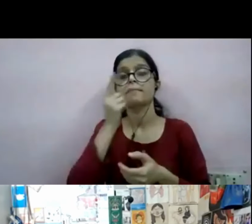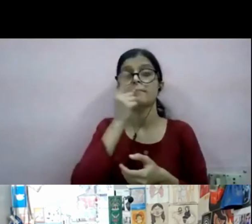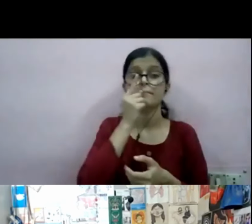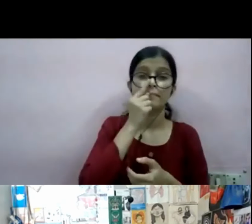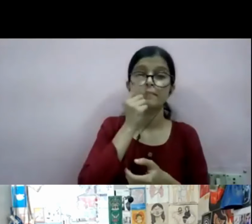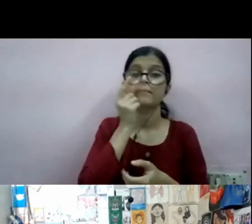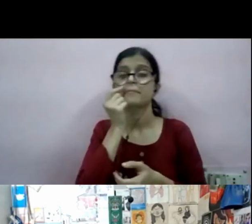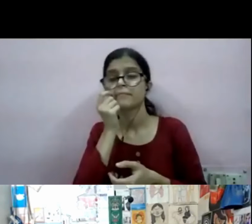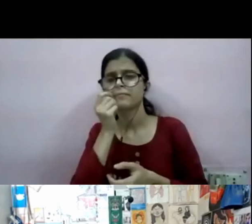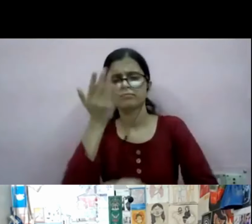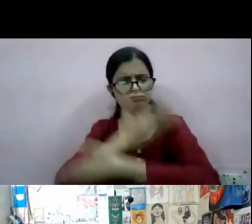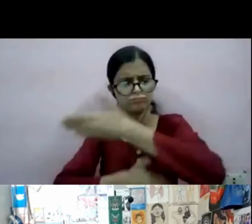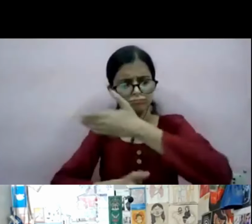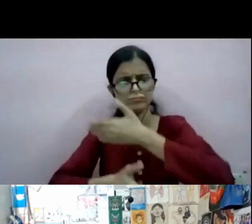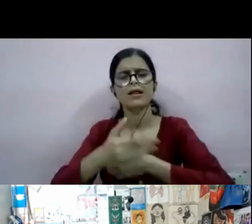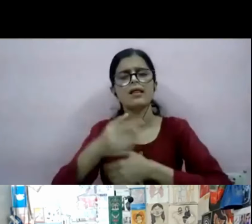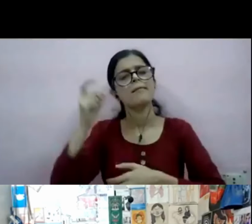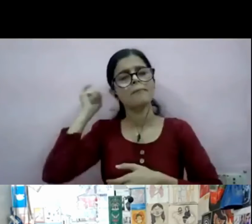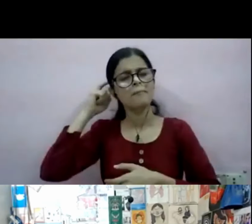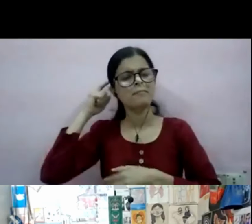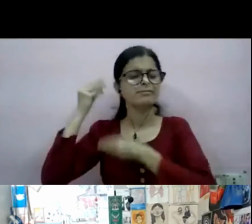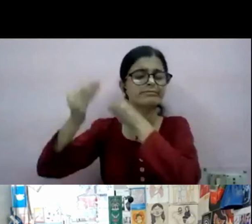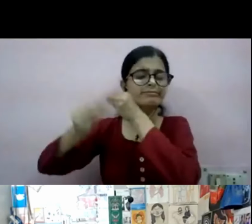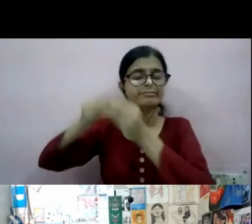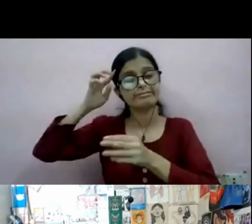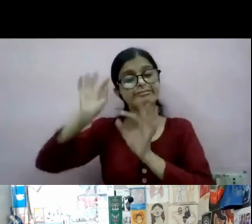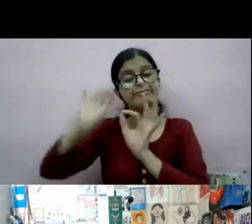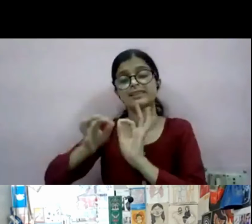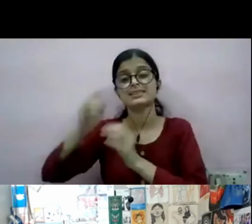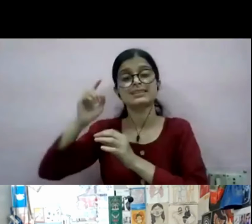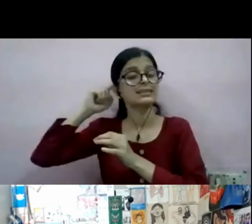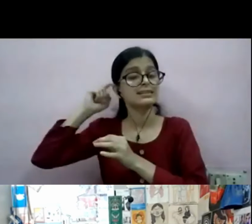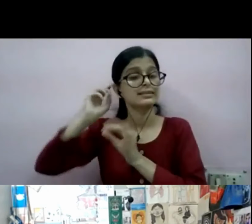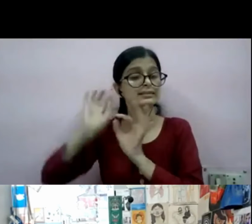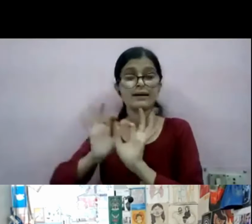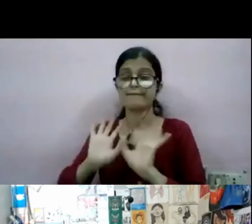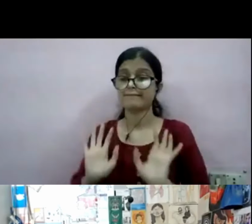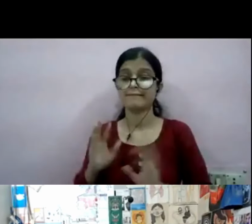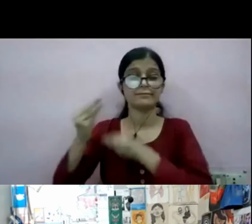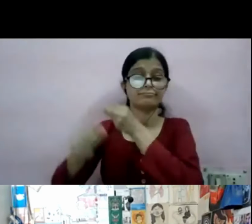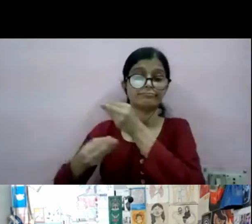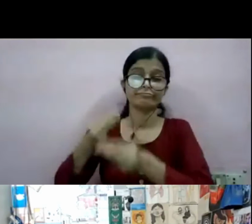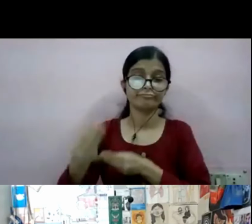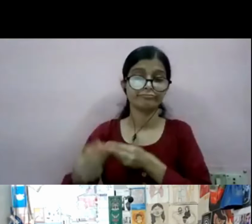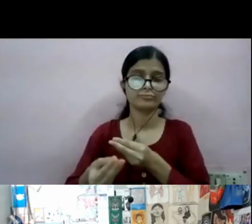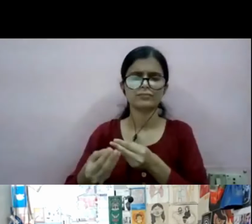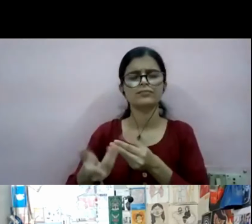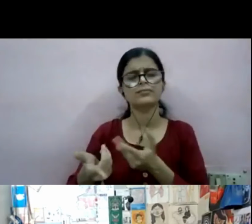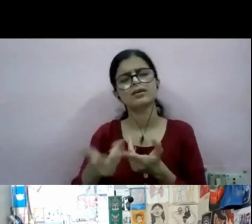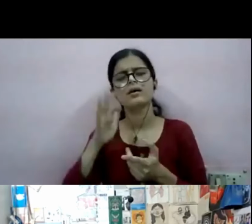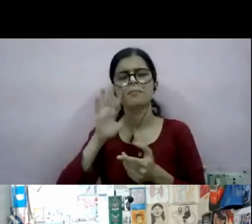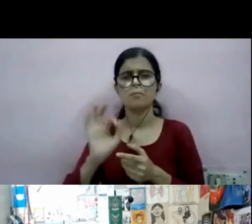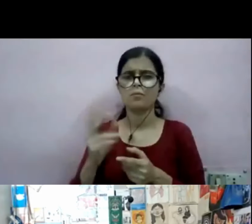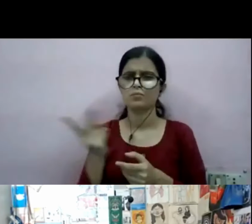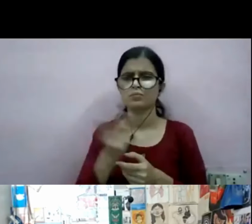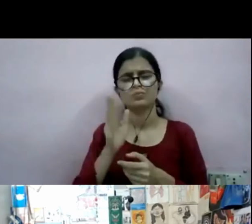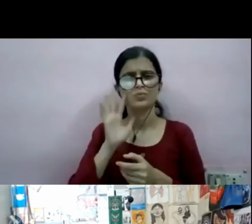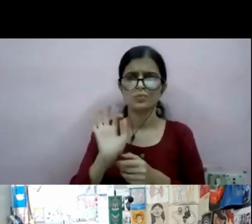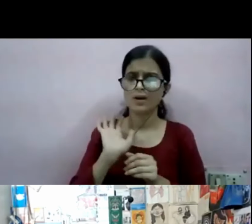disabled are commonly stereotyped, and both are essentialized. And we do not really have to rack